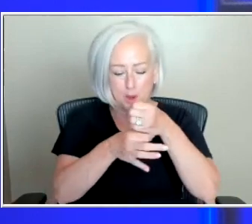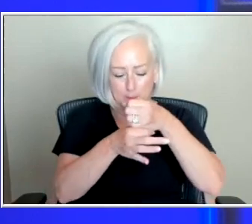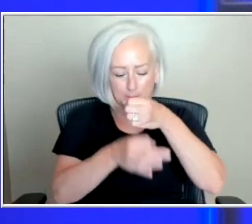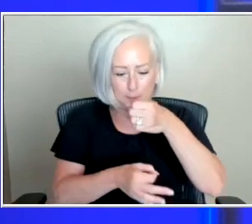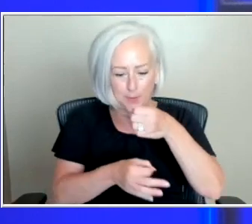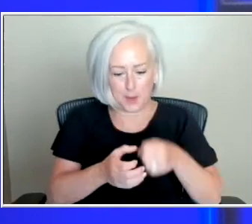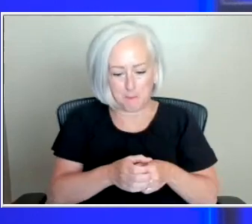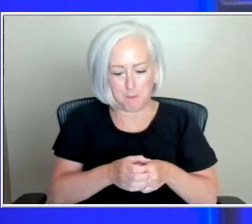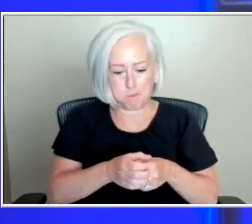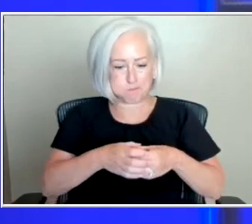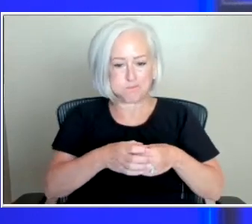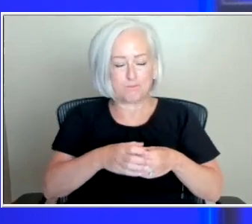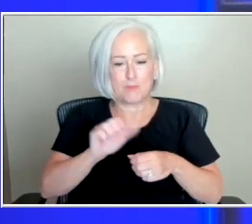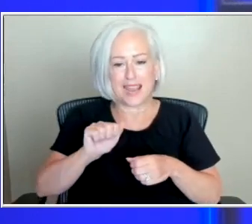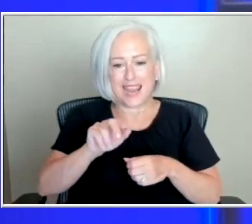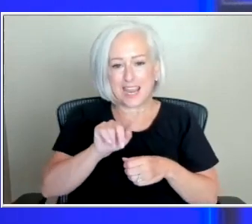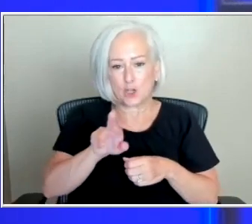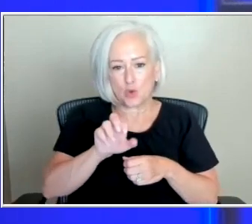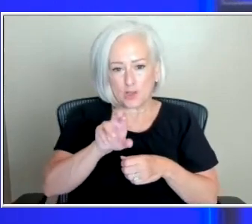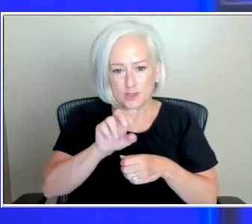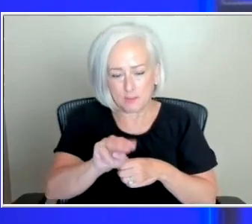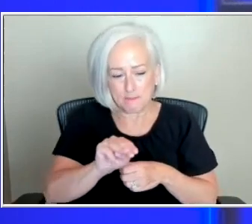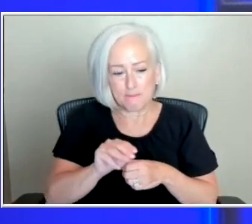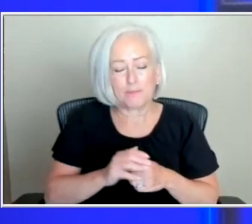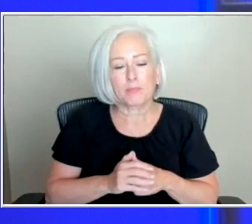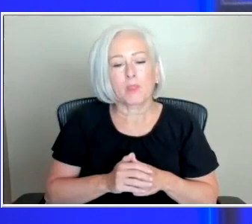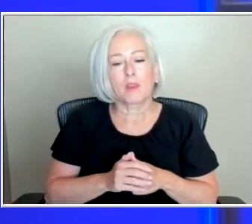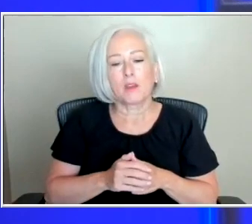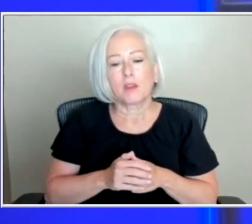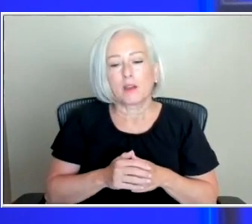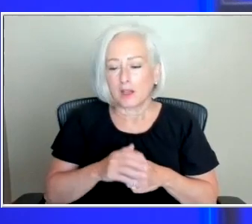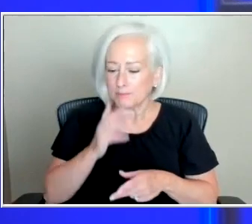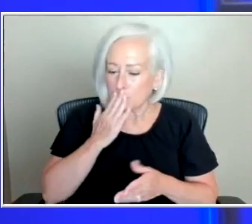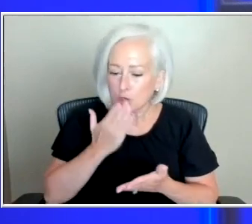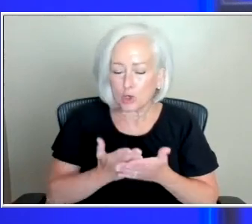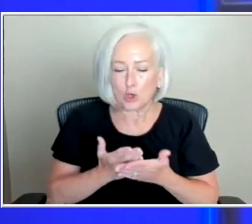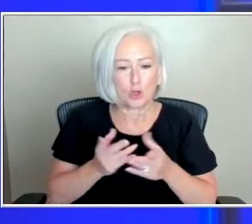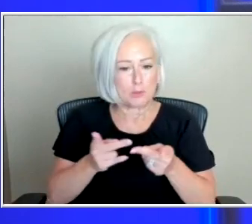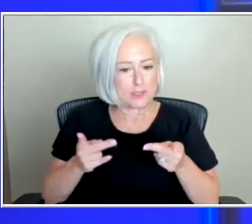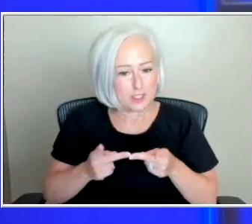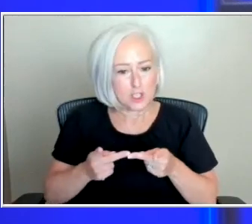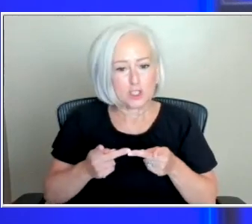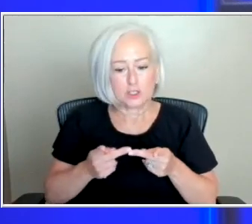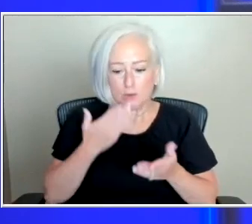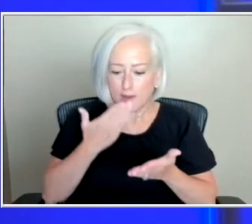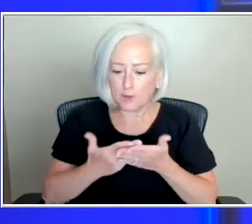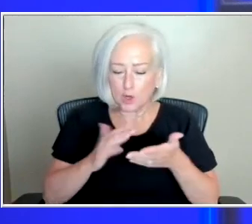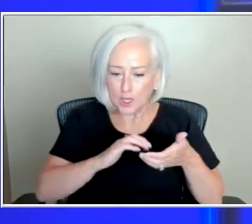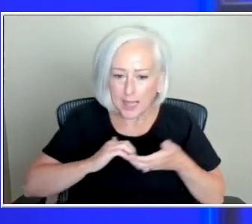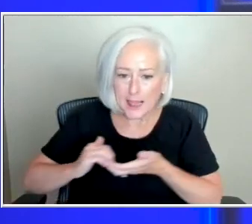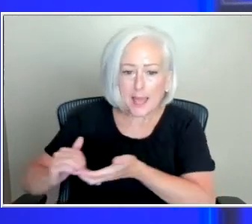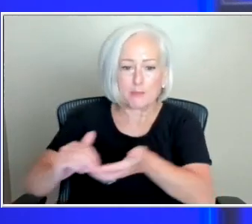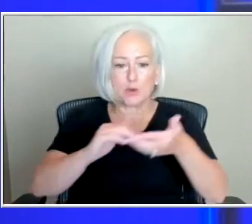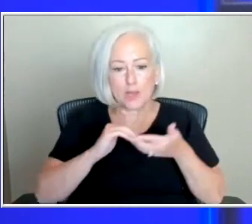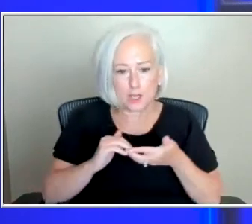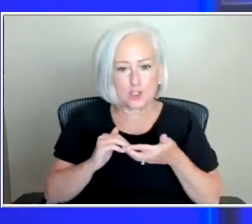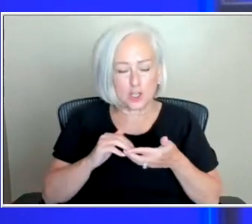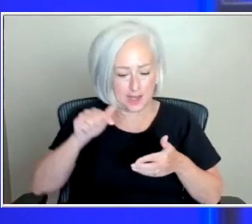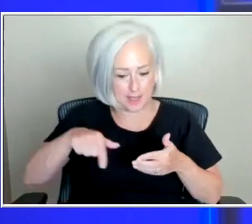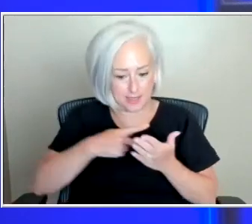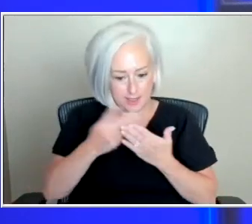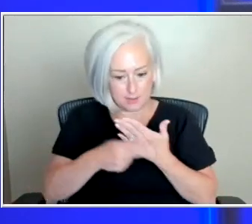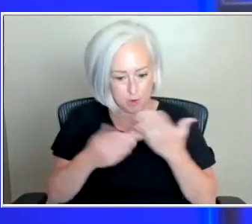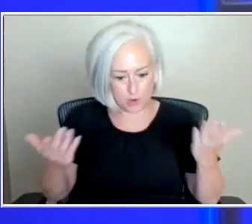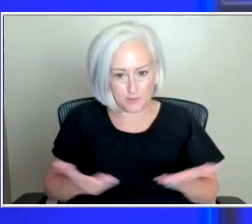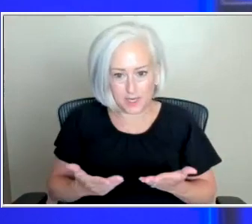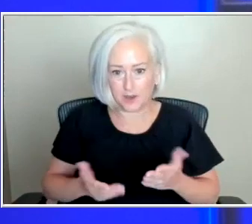where I had great collaboration, and most remarkably, it speaks to the program here. So I've had an incredible partner